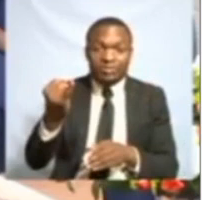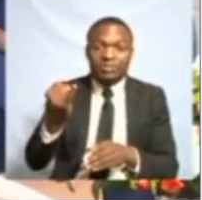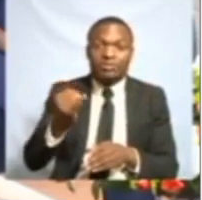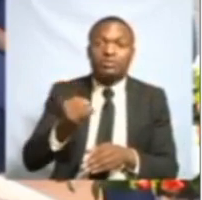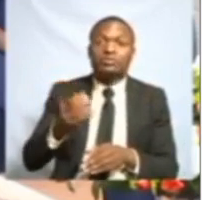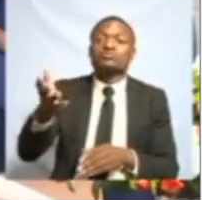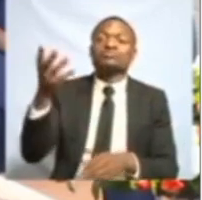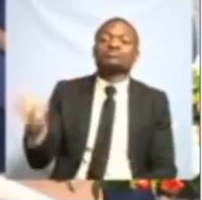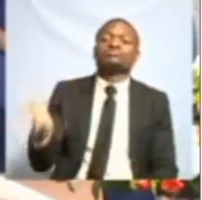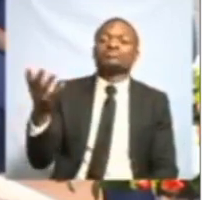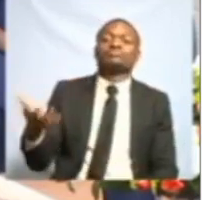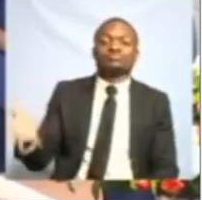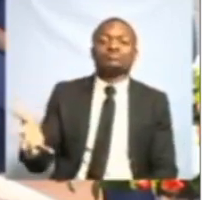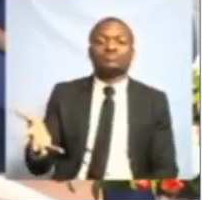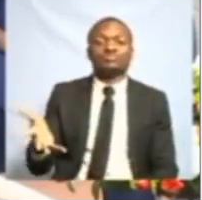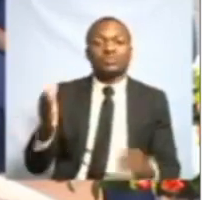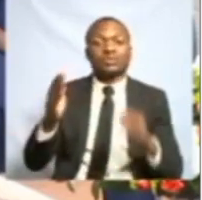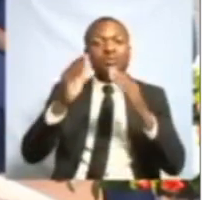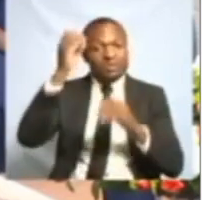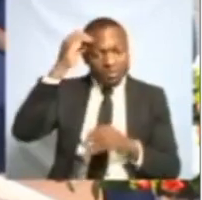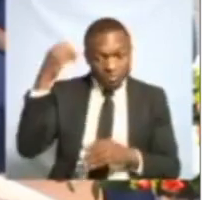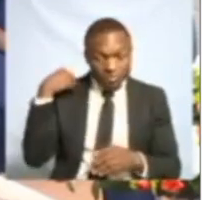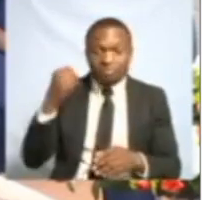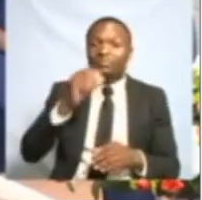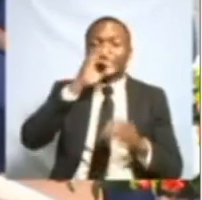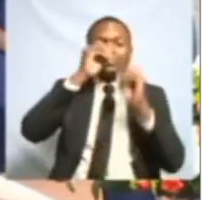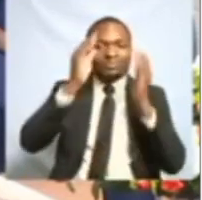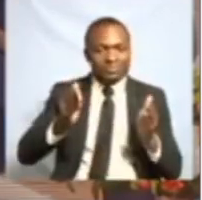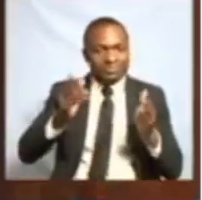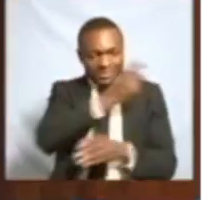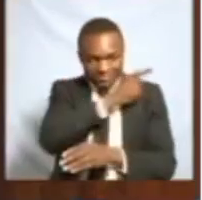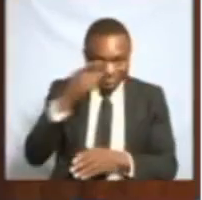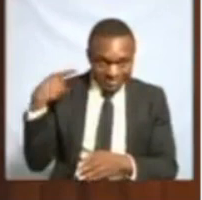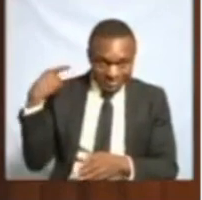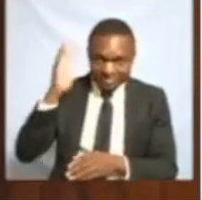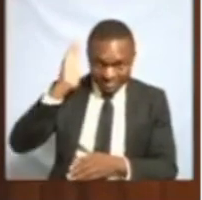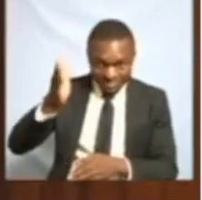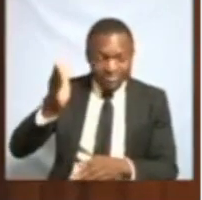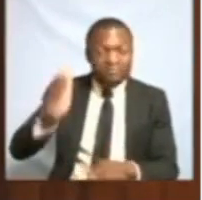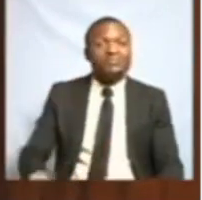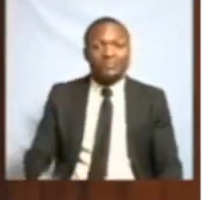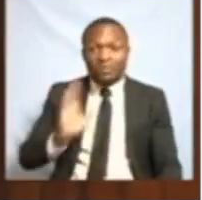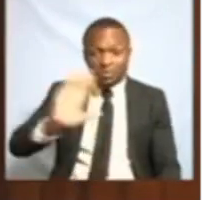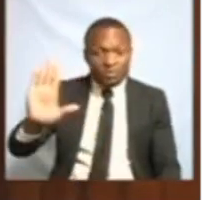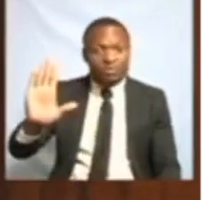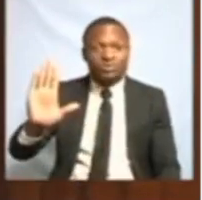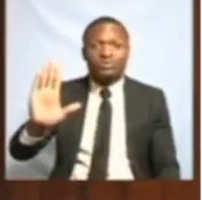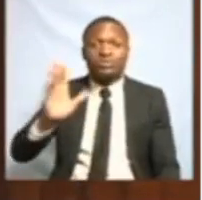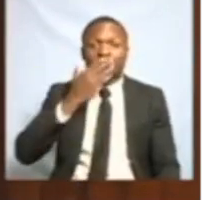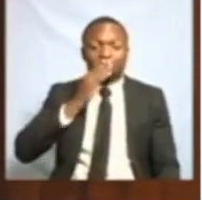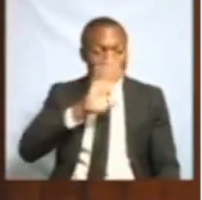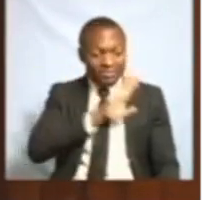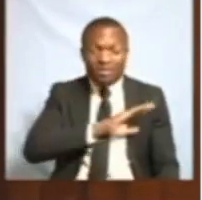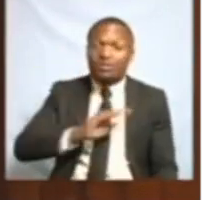to lower the dignity of the office of the Speaker and the House. Furthermore, your arrogance and